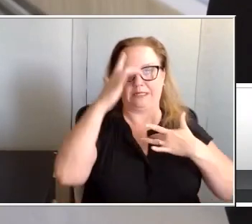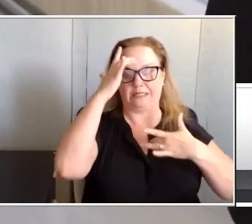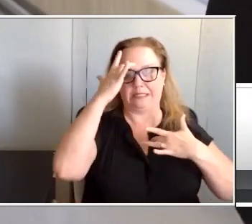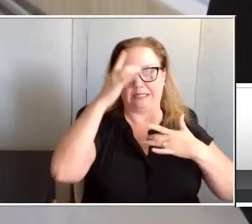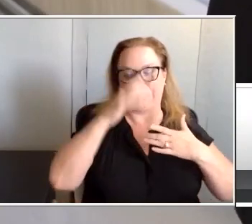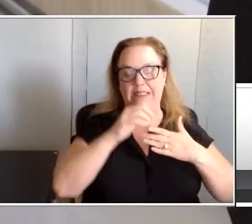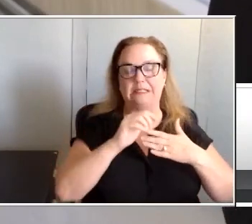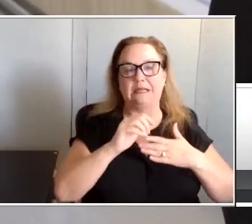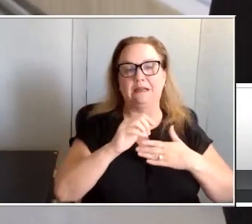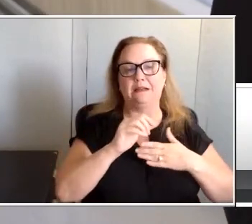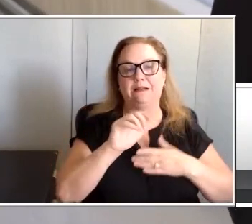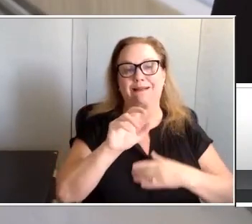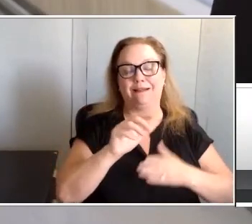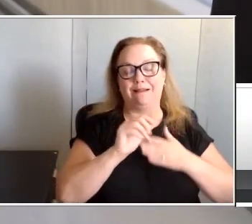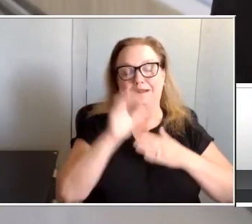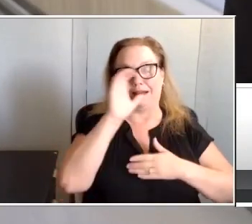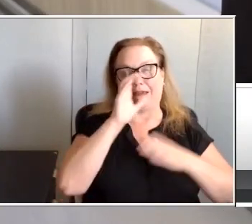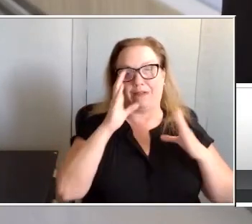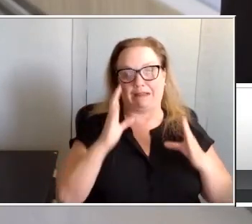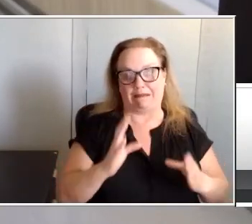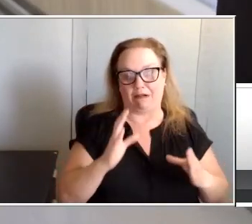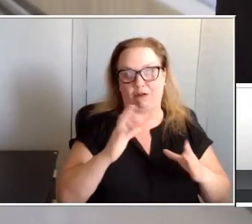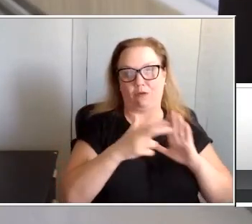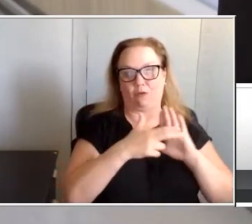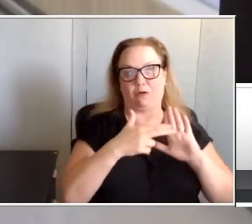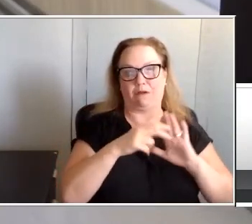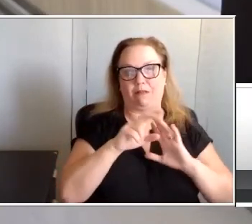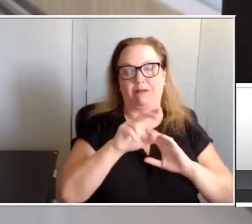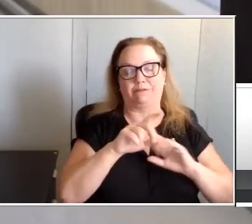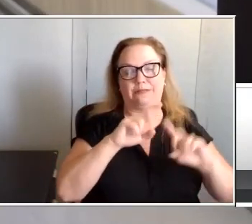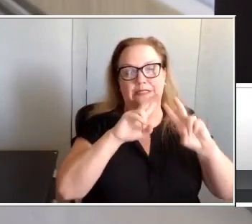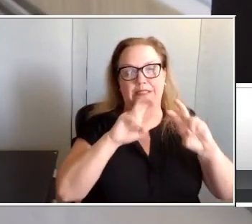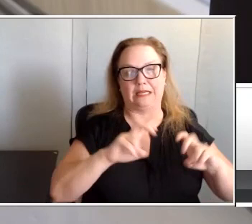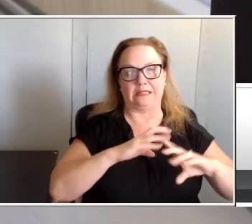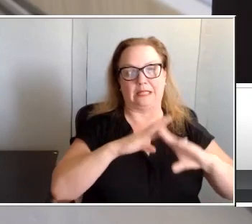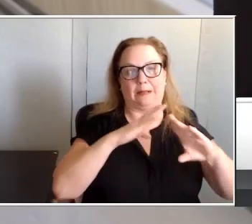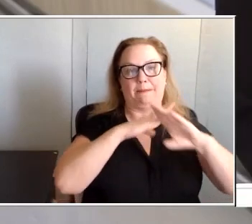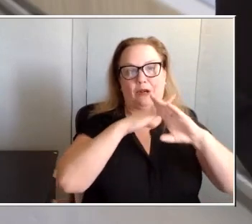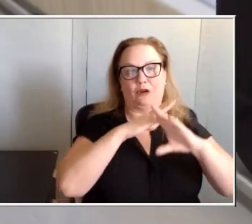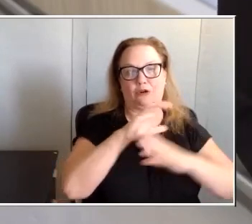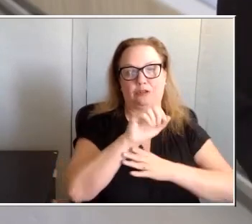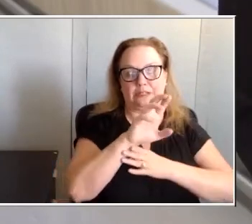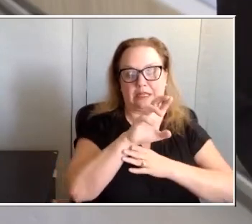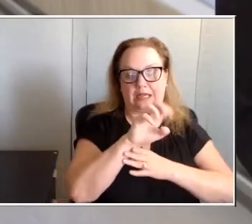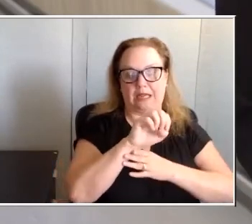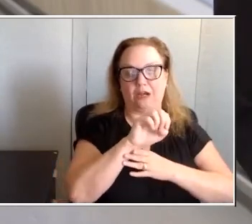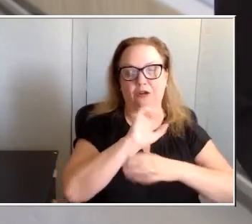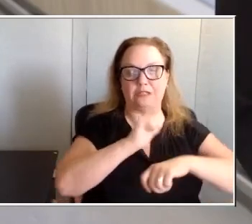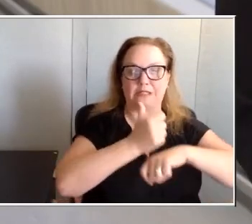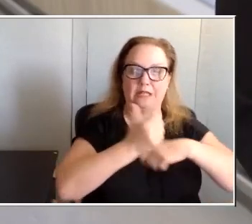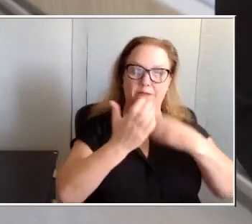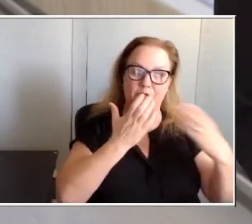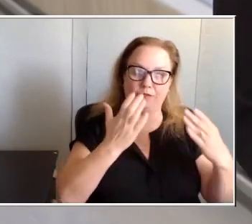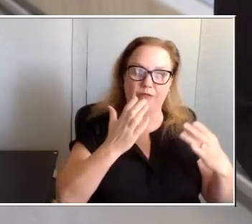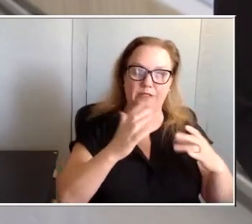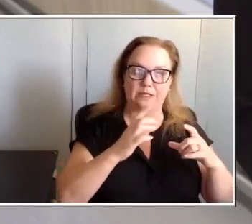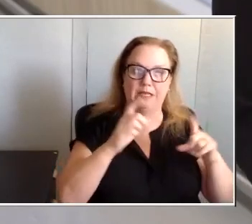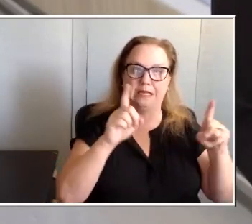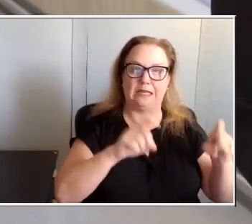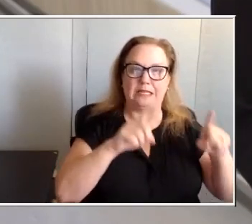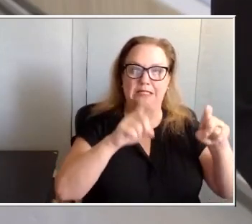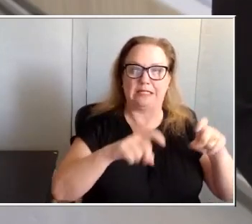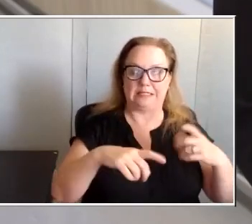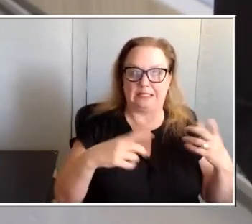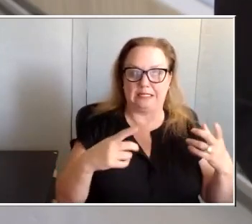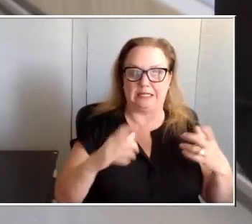to a patient. We'll assess any barriers to care and help set up supportive services for that. We'll help them get any testing needed and set